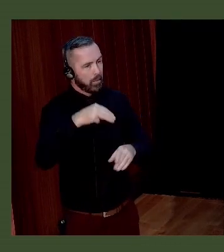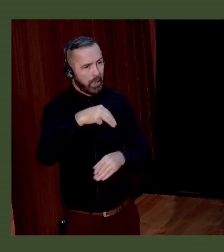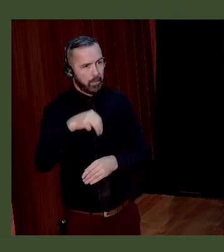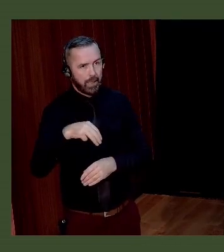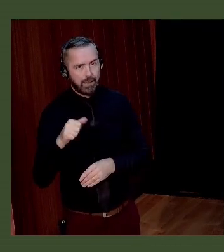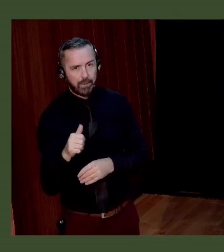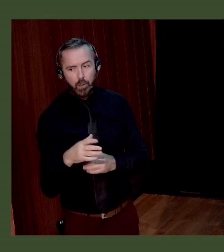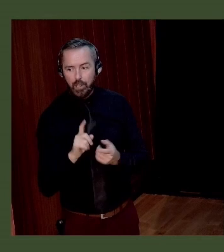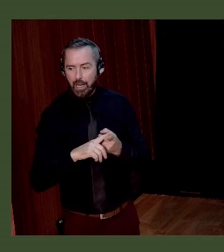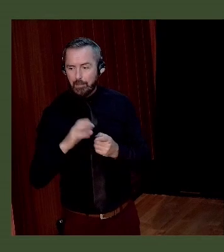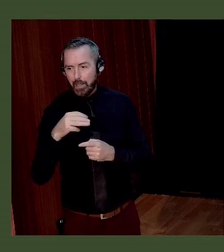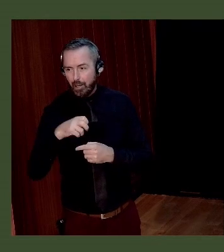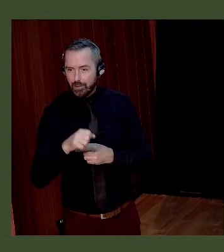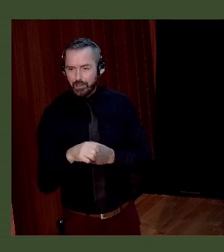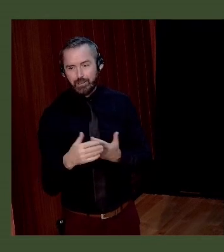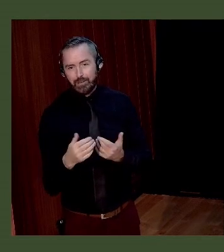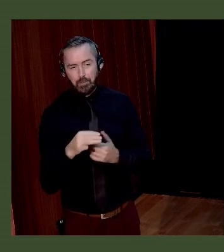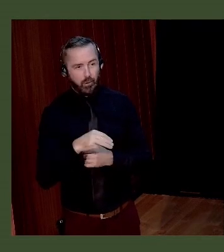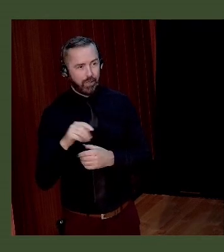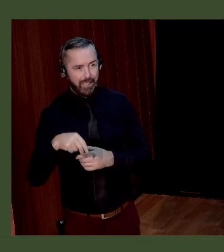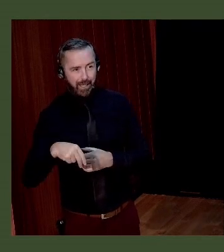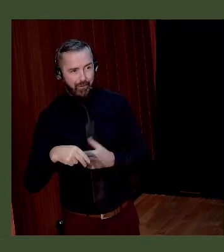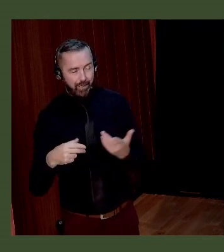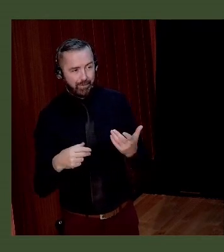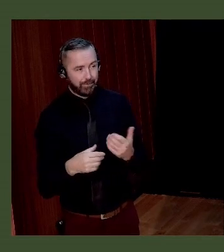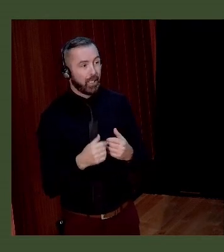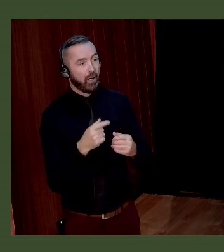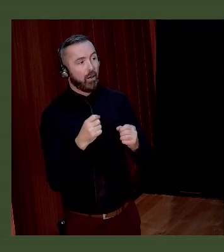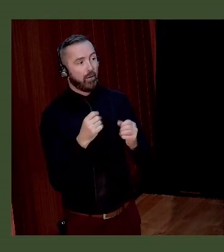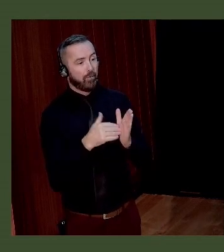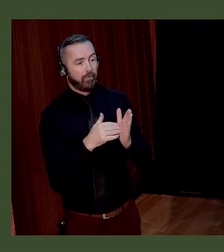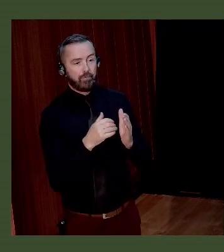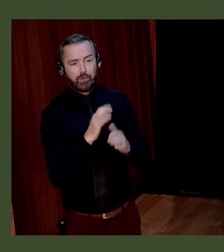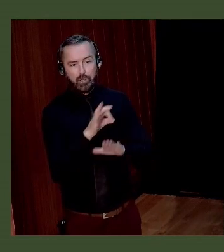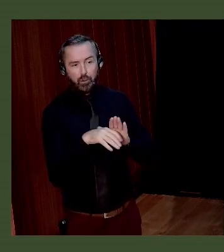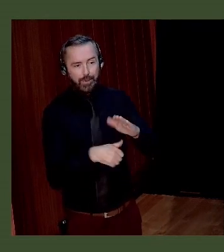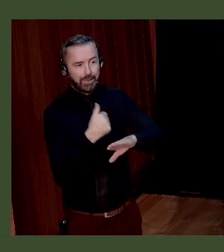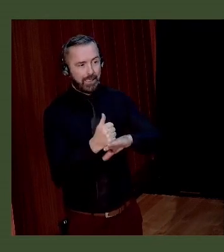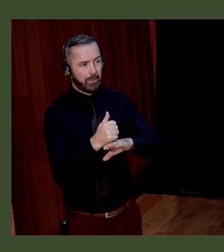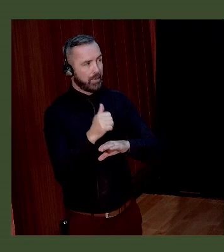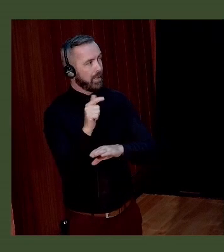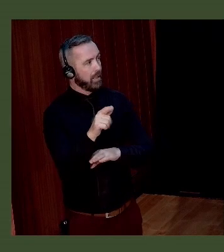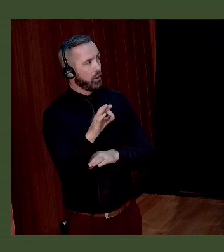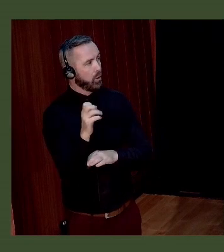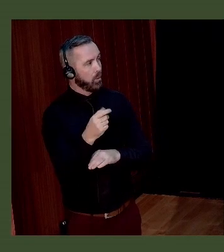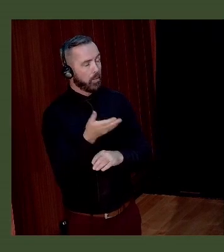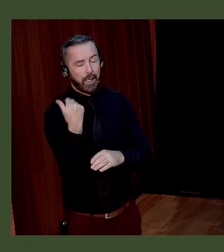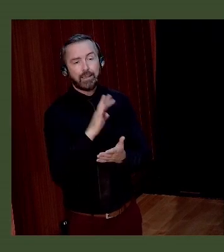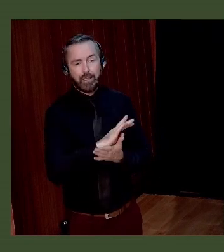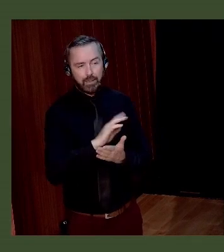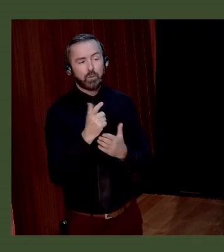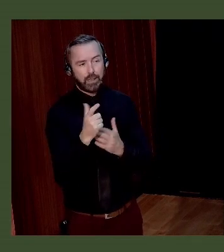Micheál MacLeamore, Tomán Glastobin, and Padraig McAuliffe. Although the government of the Free State set up the GUM in 1926,